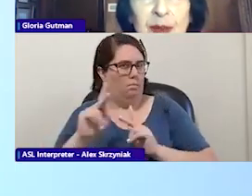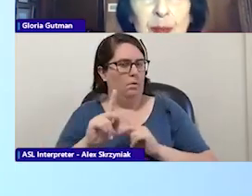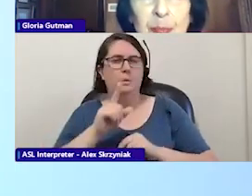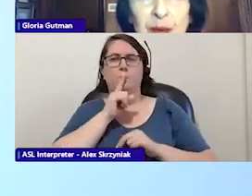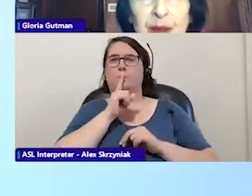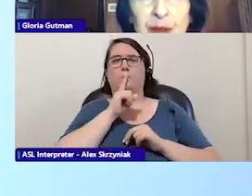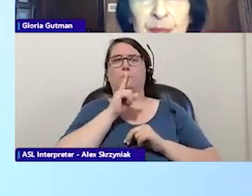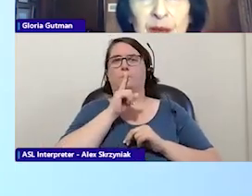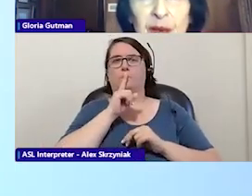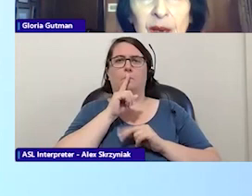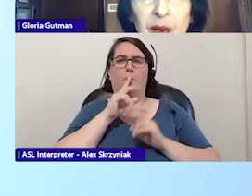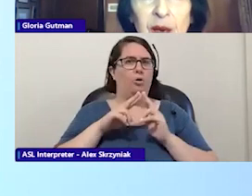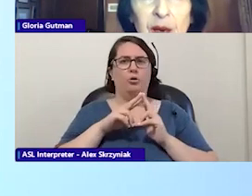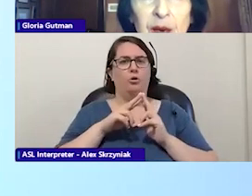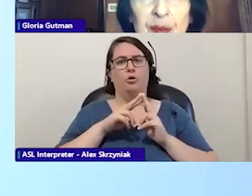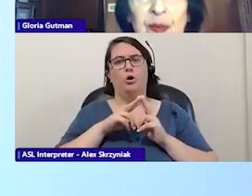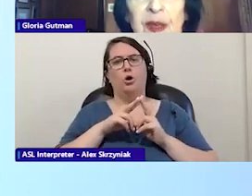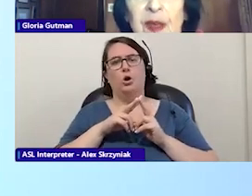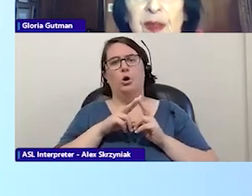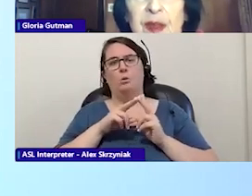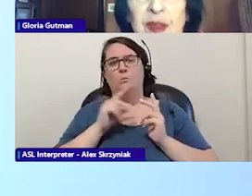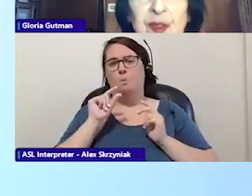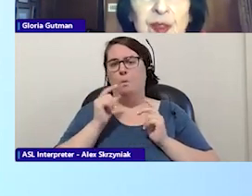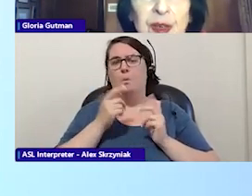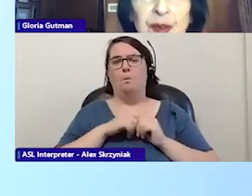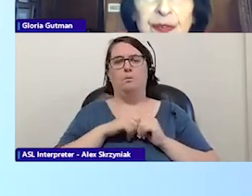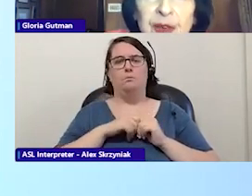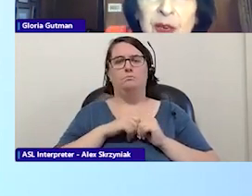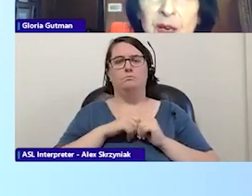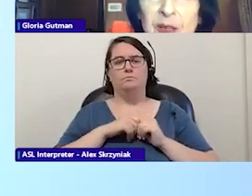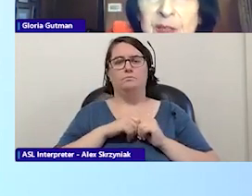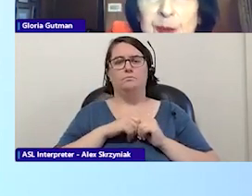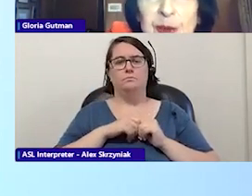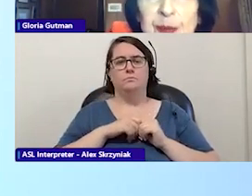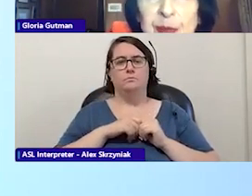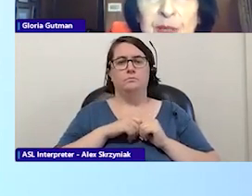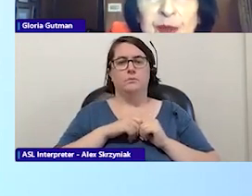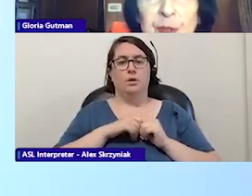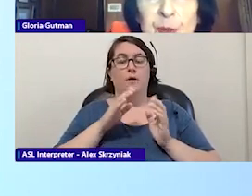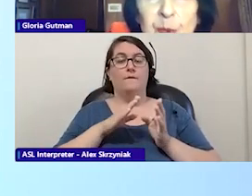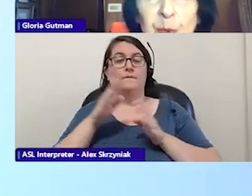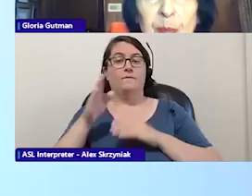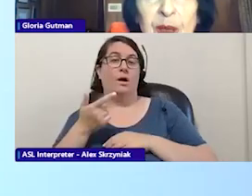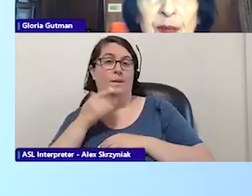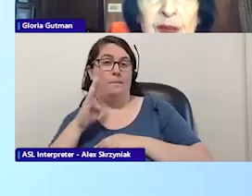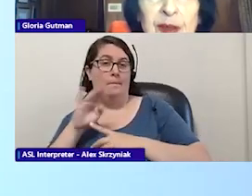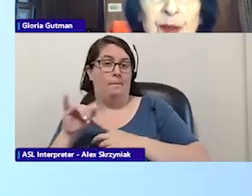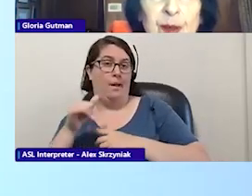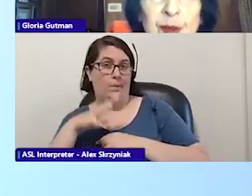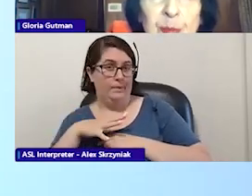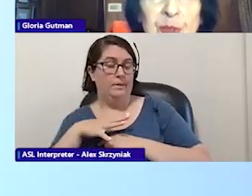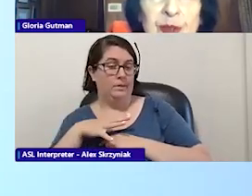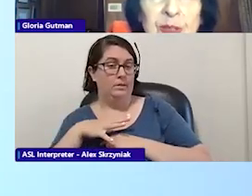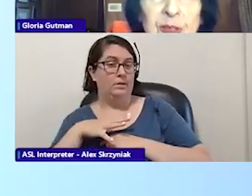necessarily by their partner. In the case of lesbian and bisexual women,